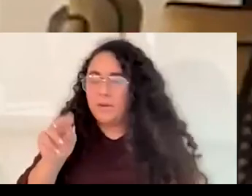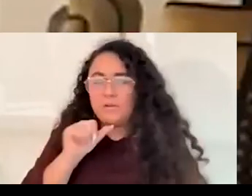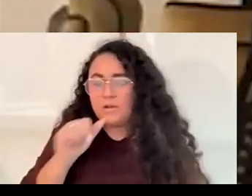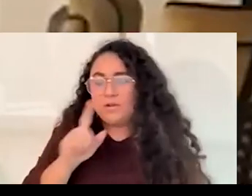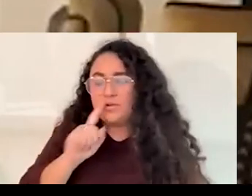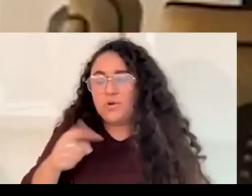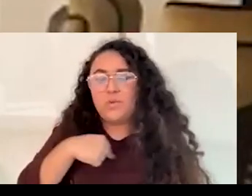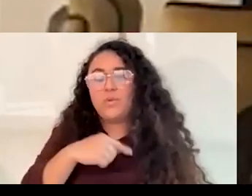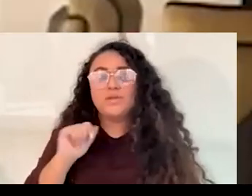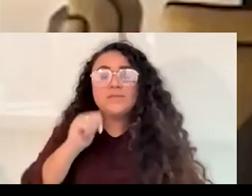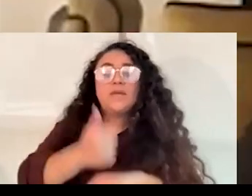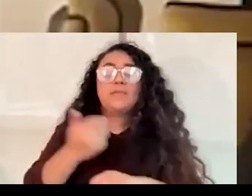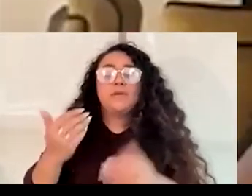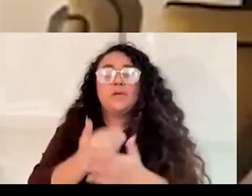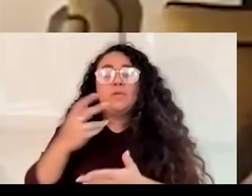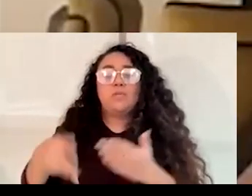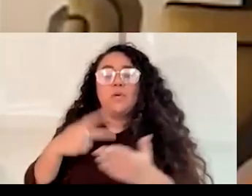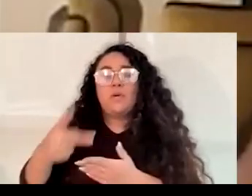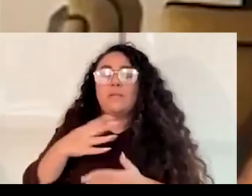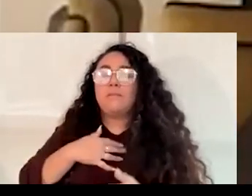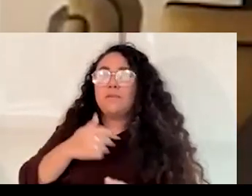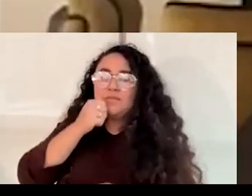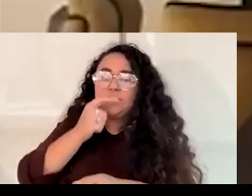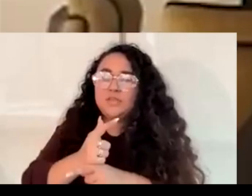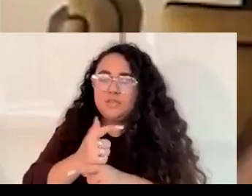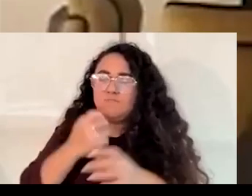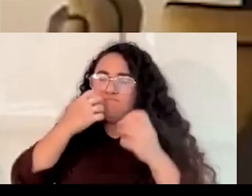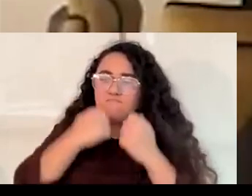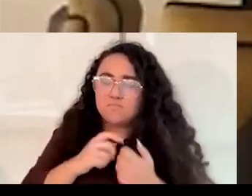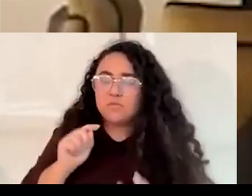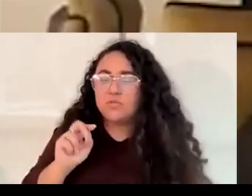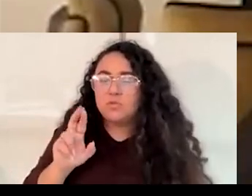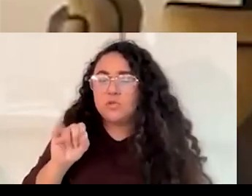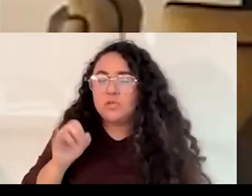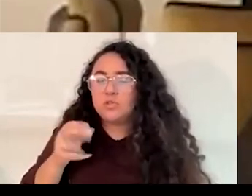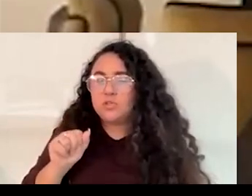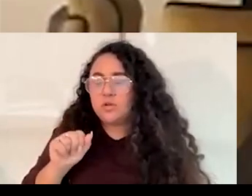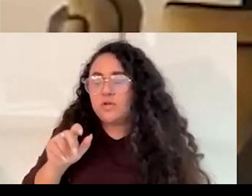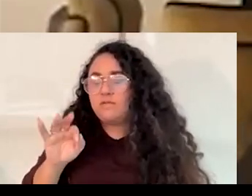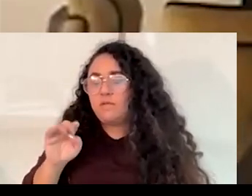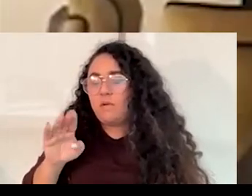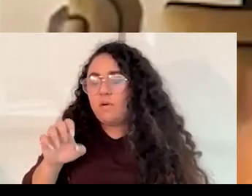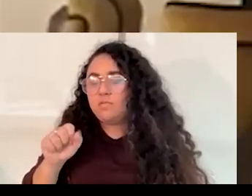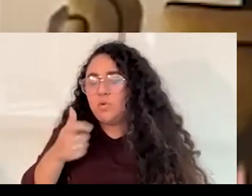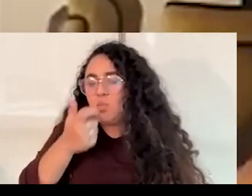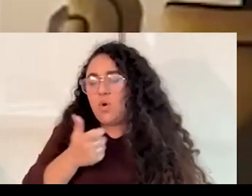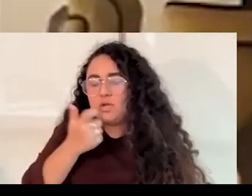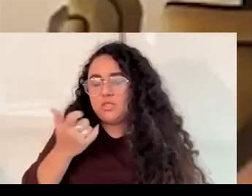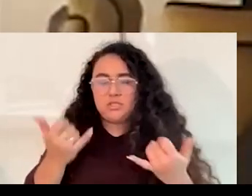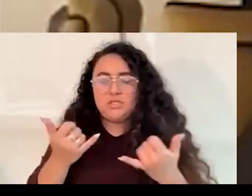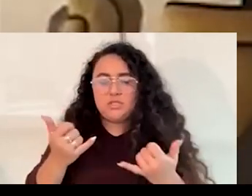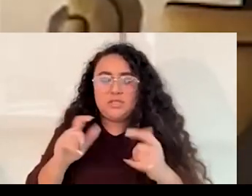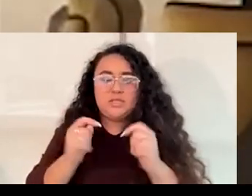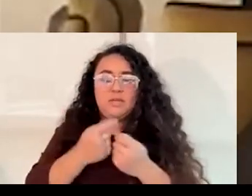out a new program. My dear sister, Trisha Forbes, who is tuned in with us. There's a team of us who